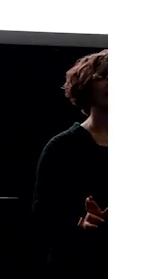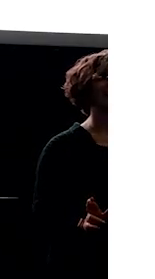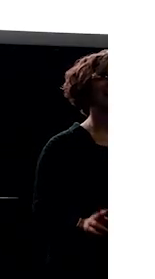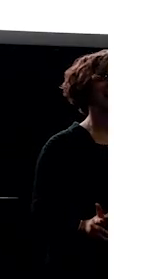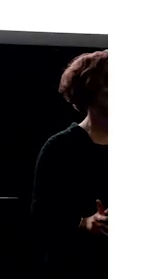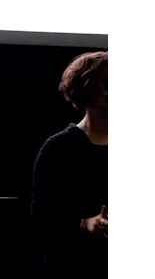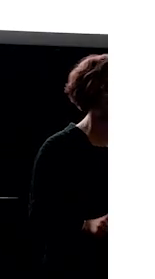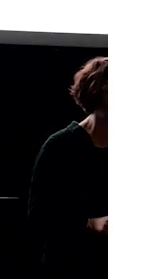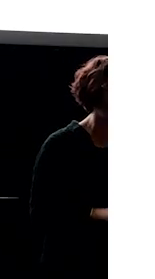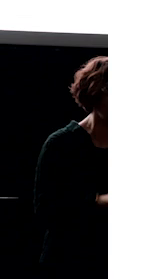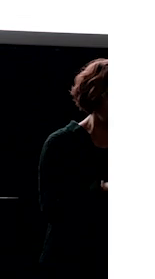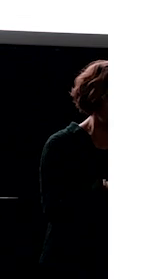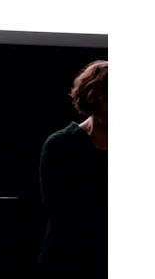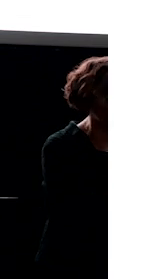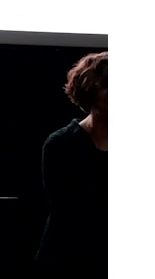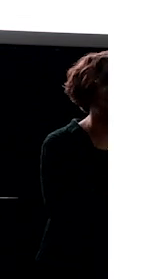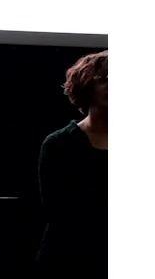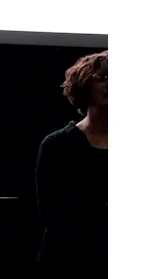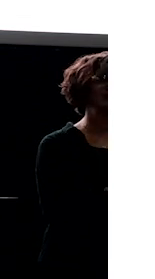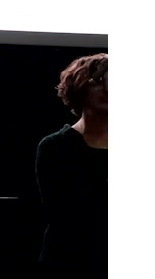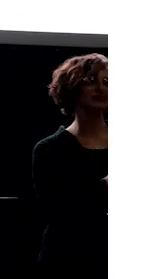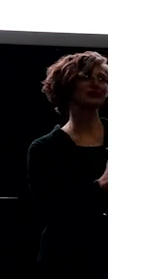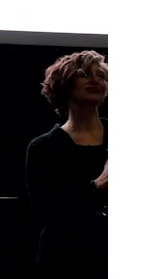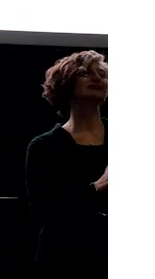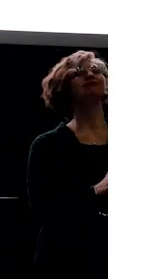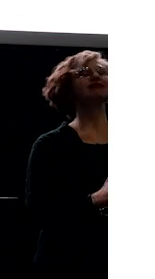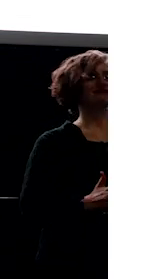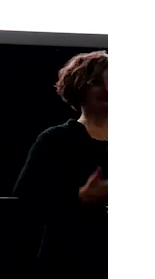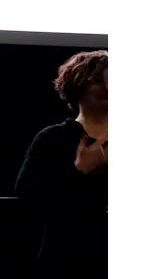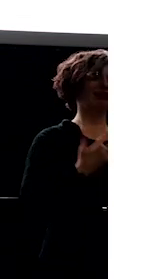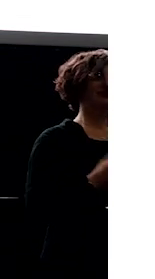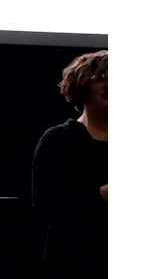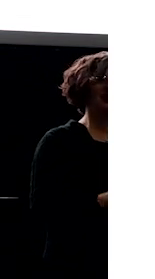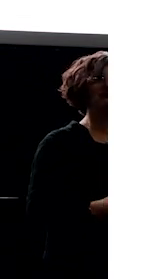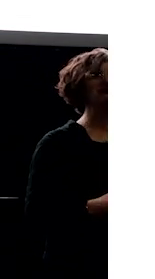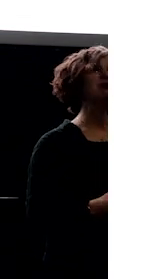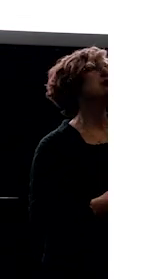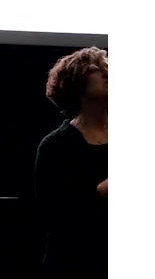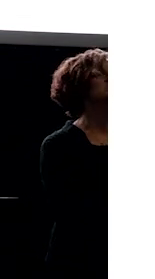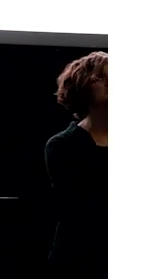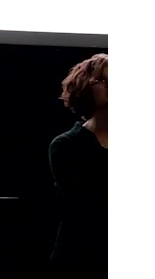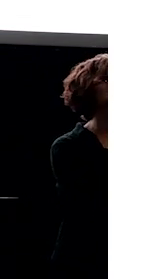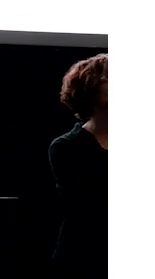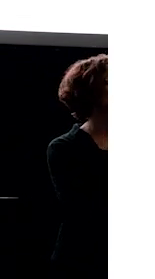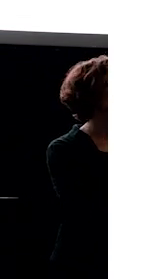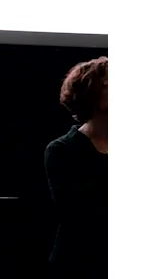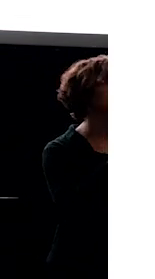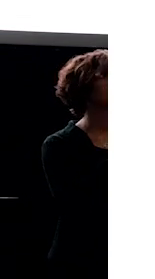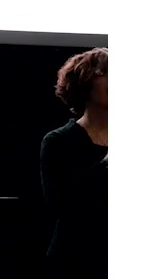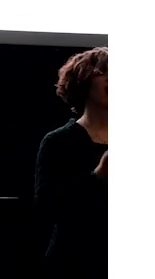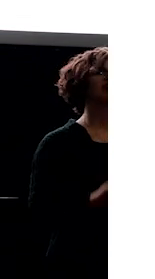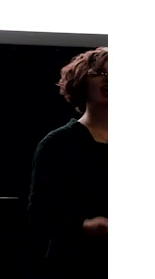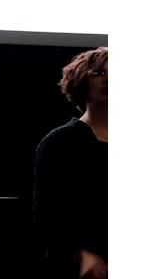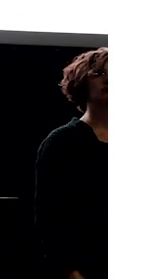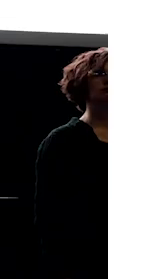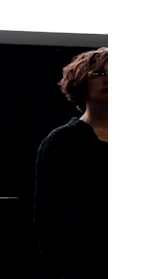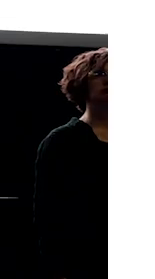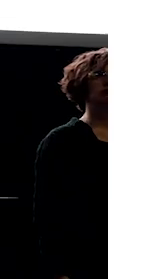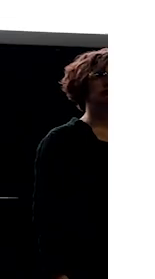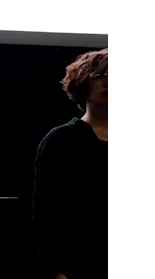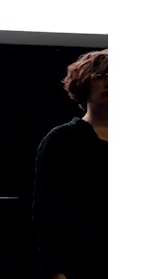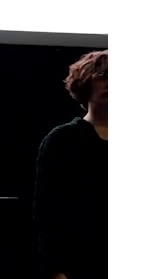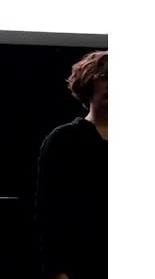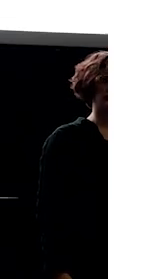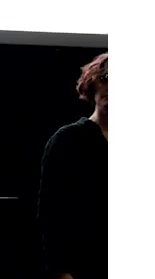in students. It excited them for the future. There was a renewed passion for design and the confidence that they had the tools and support to